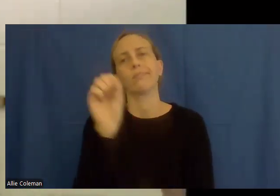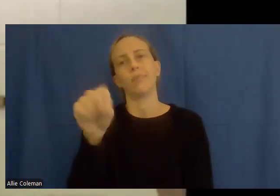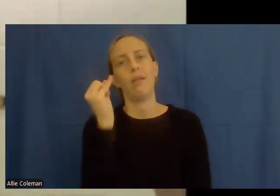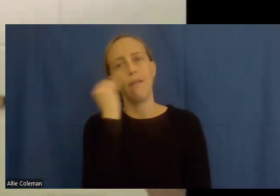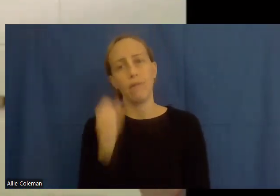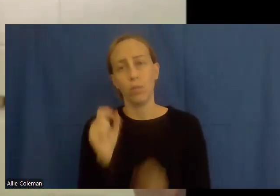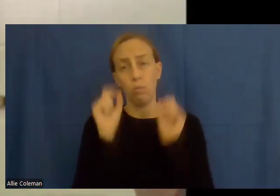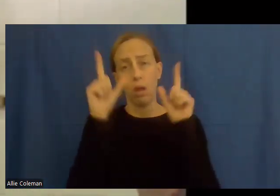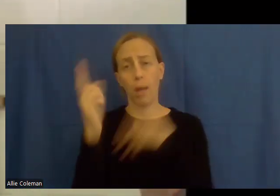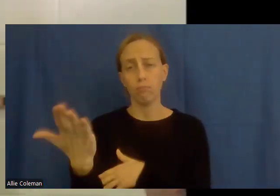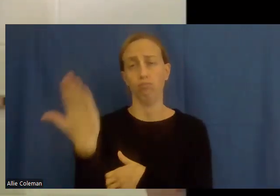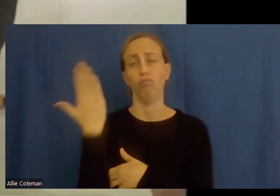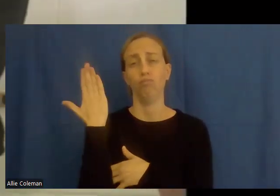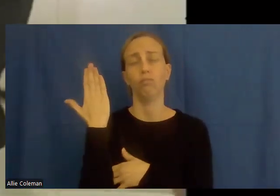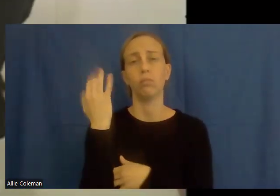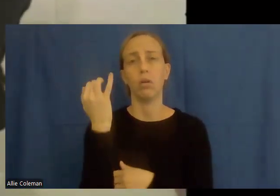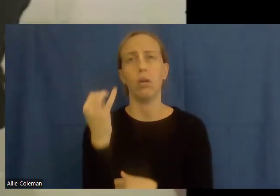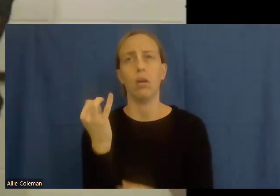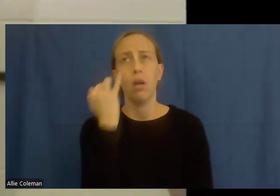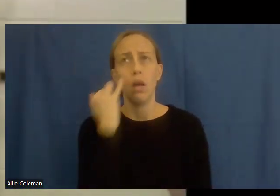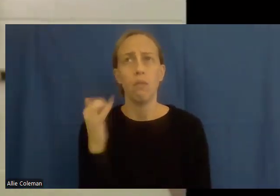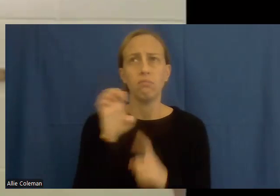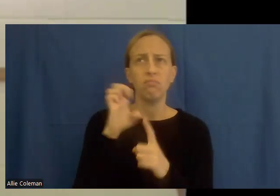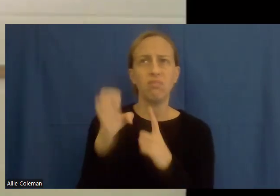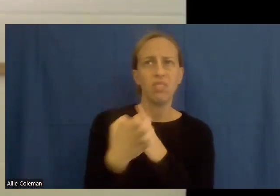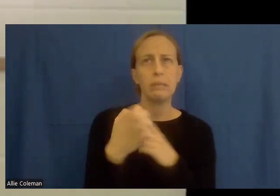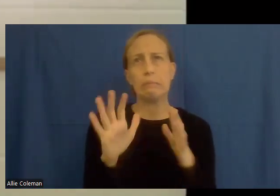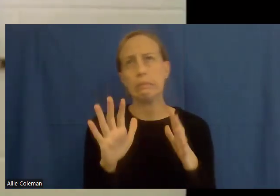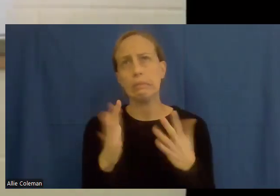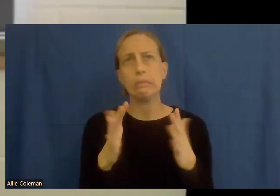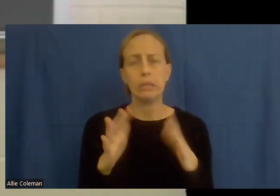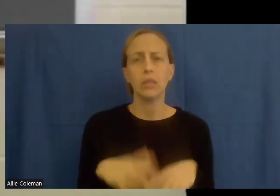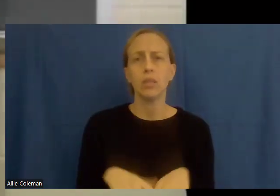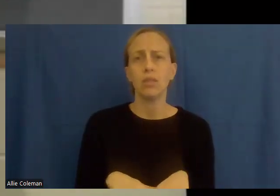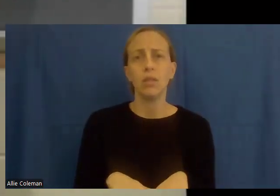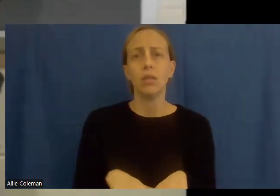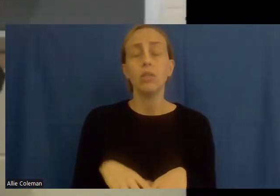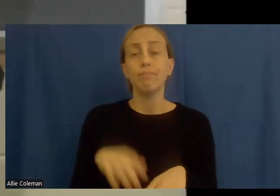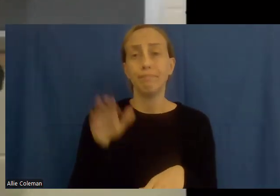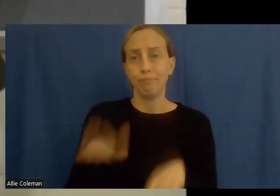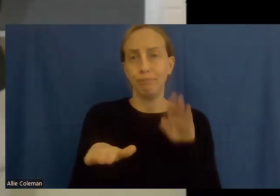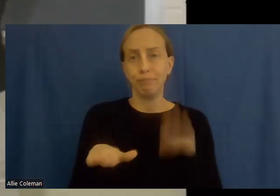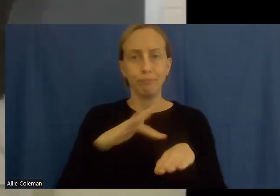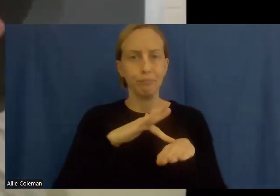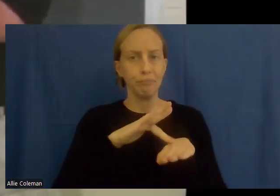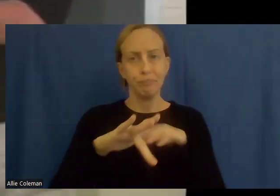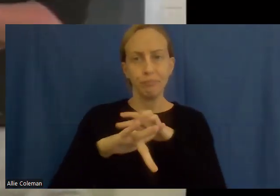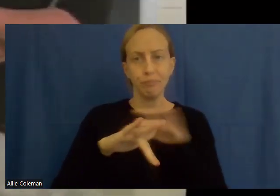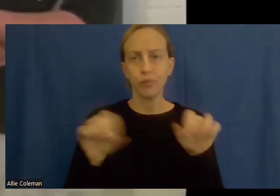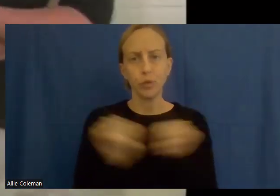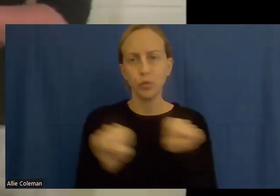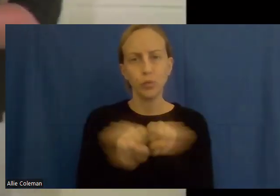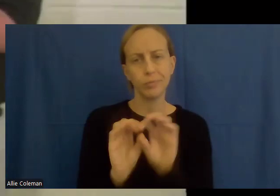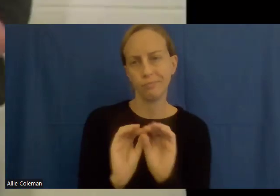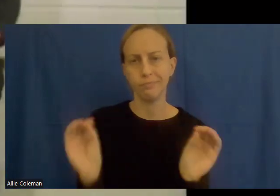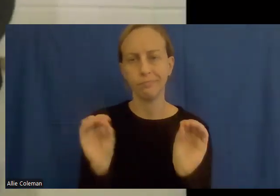and it depends on the environmental situation, and take off your socks and shoes and go